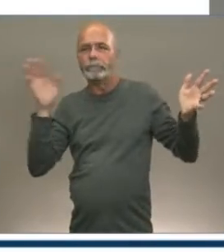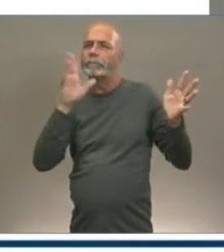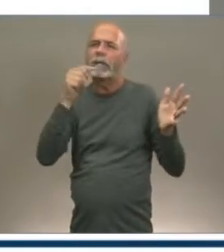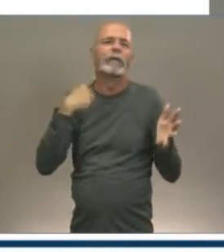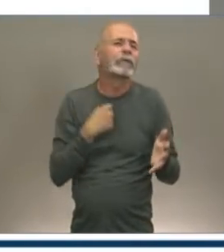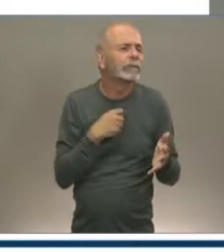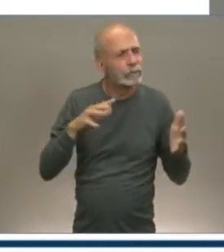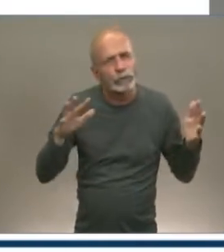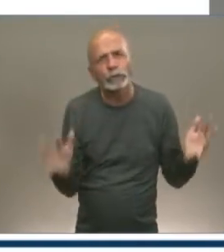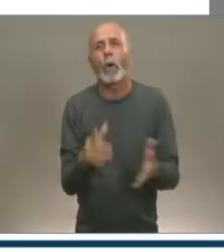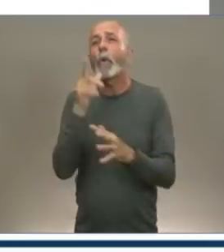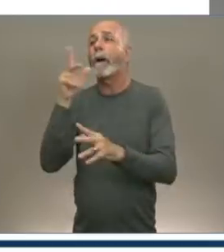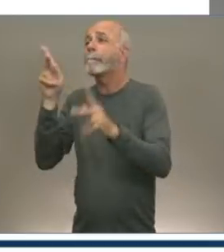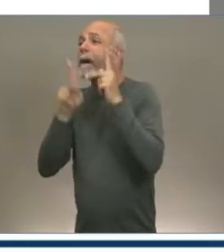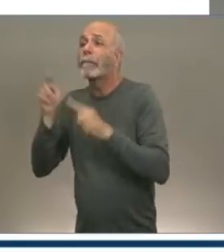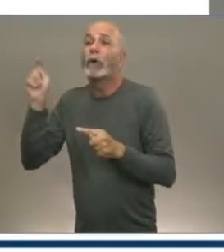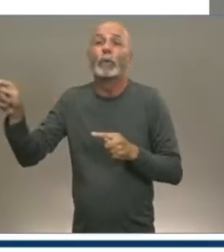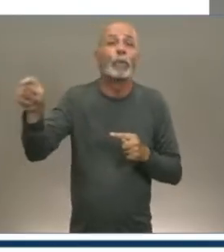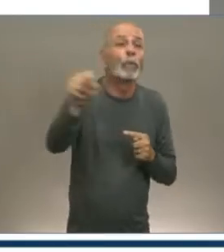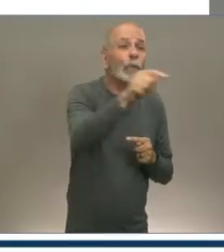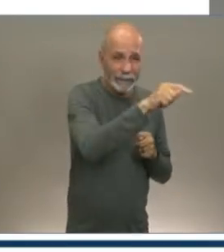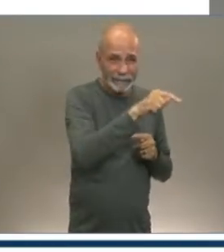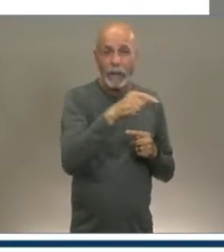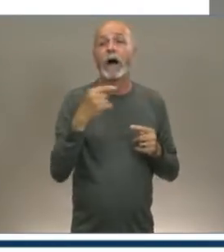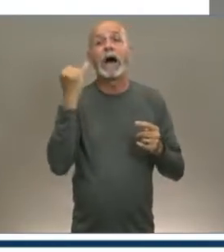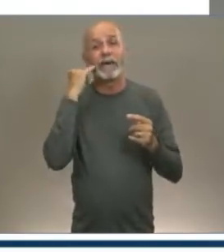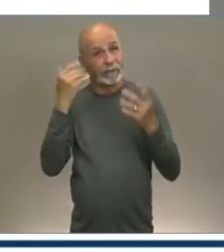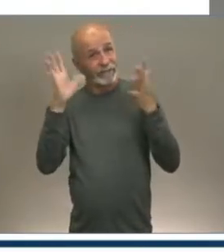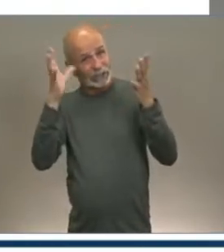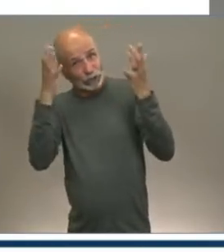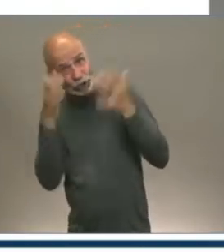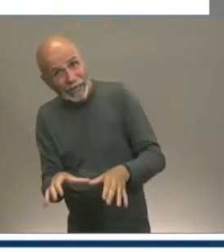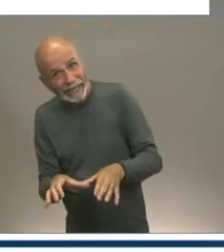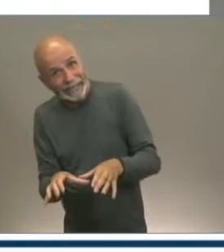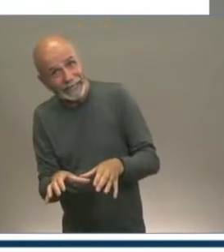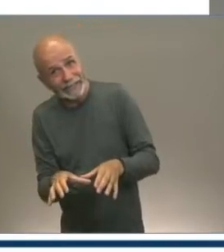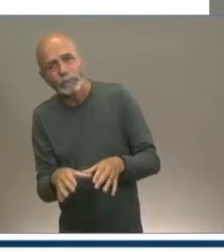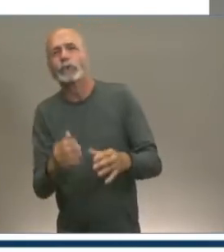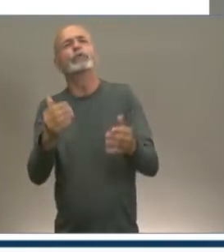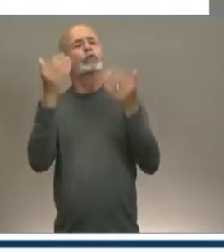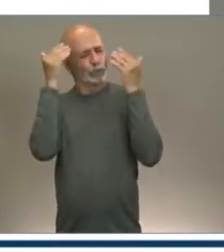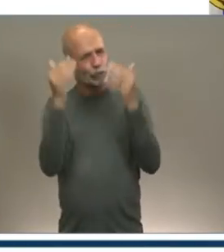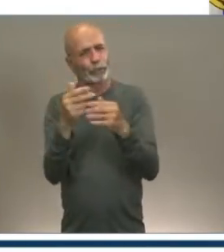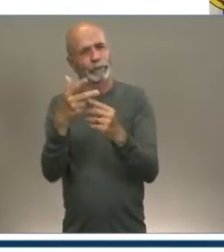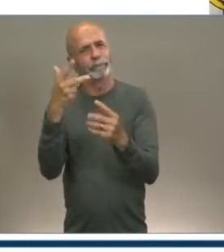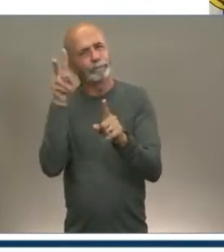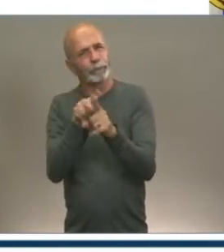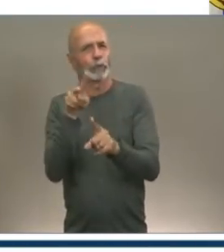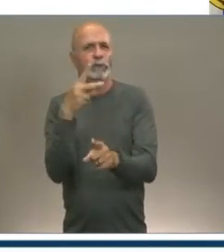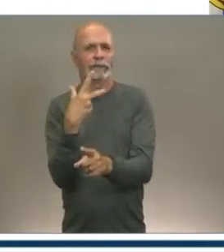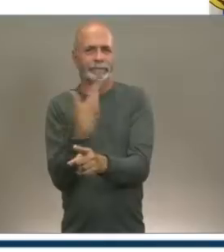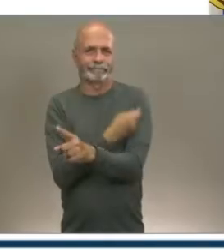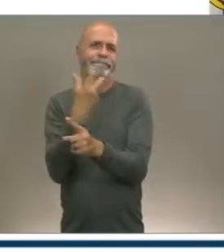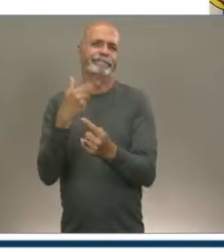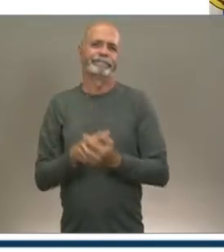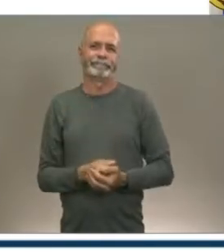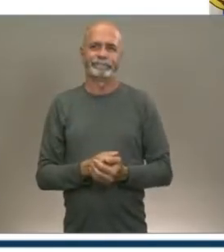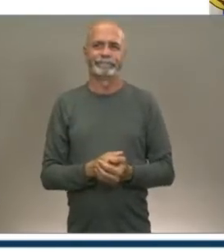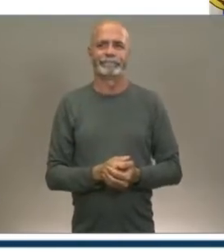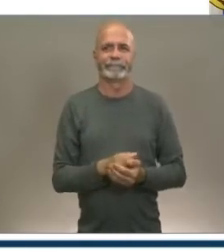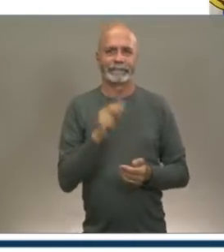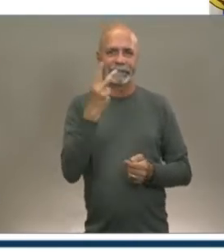opportunity, to use that and get your appointment as soon as you can. Next, we'll go to Pat Healy with the Laker.